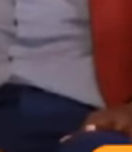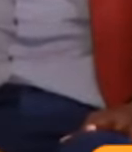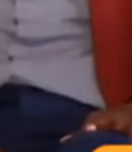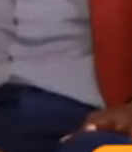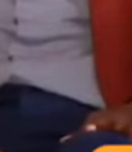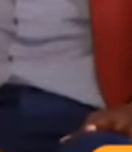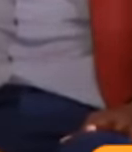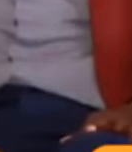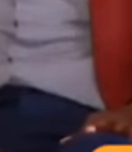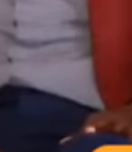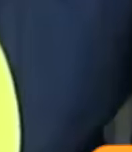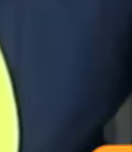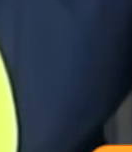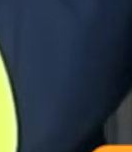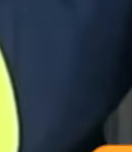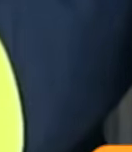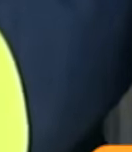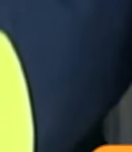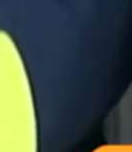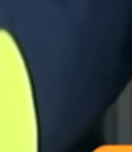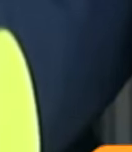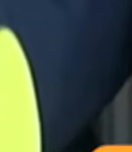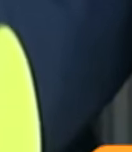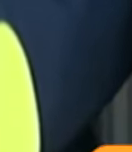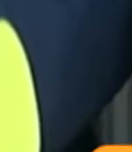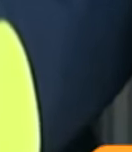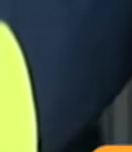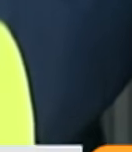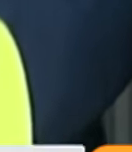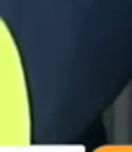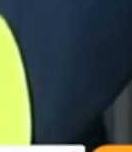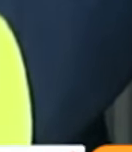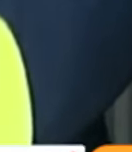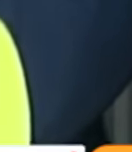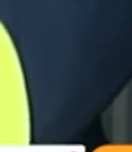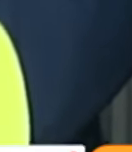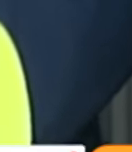them. They will not go far. He might have received reports